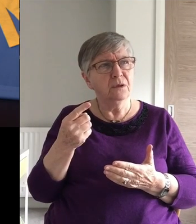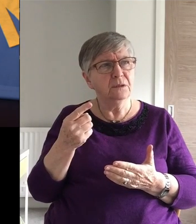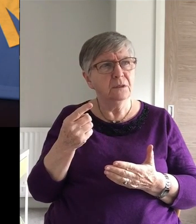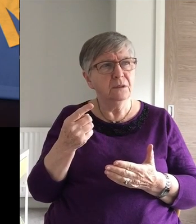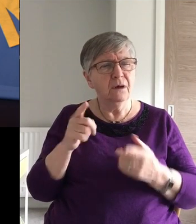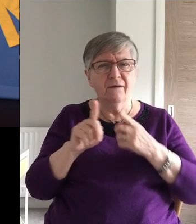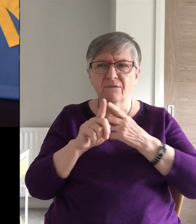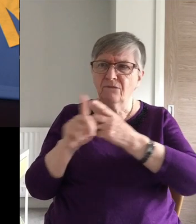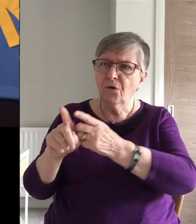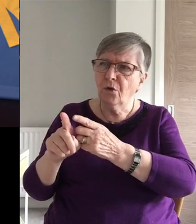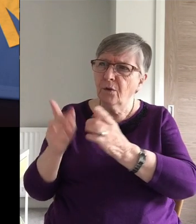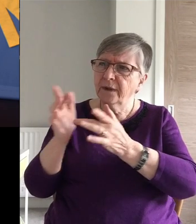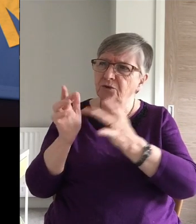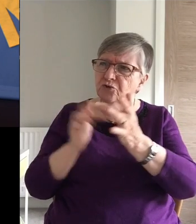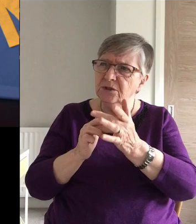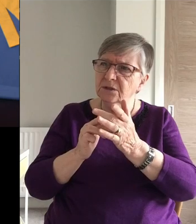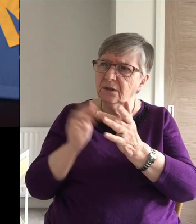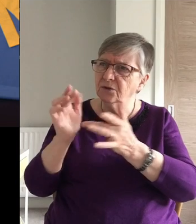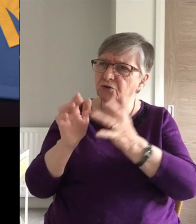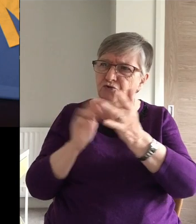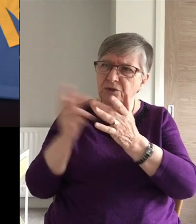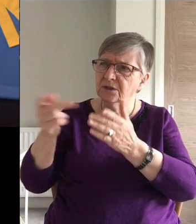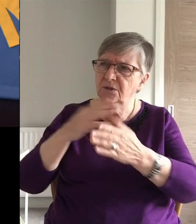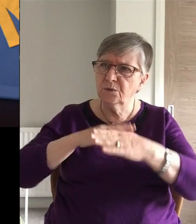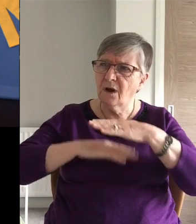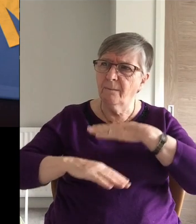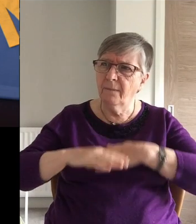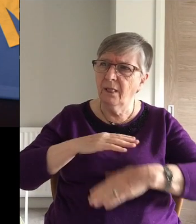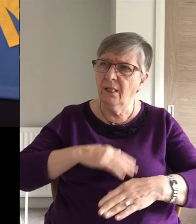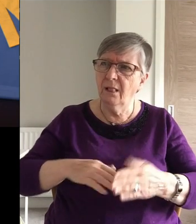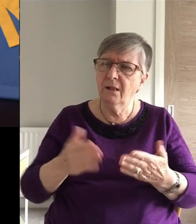I thought the business here was following Jesus, who was humble.